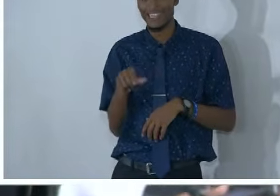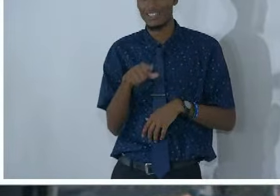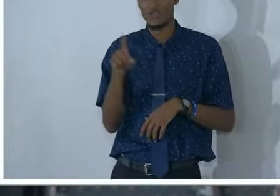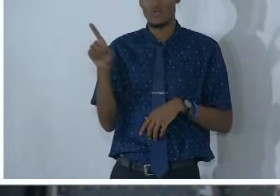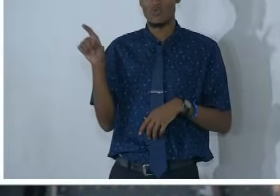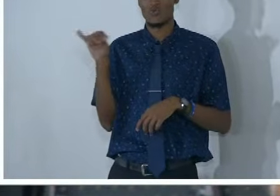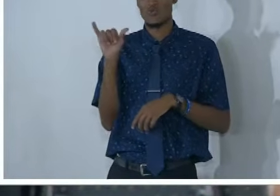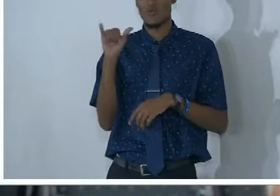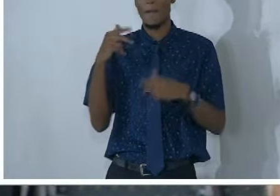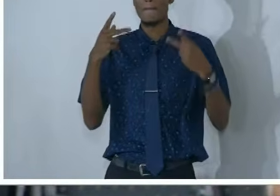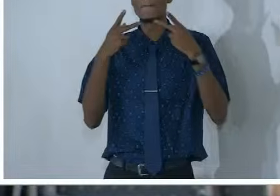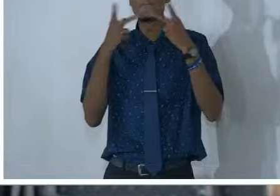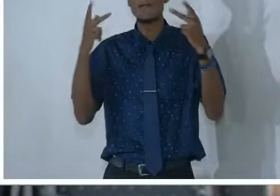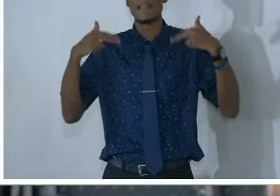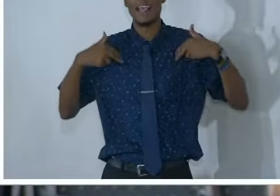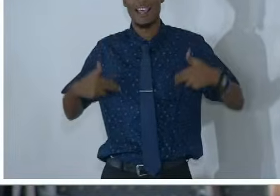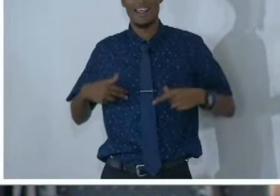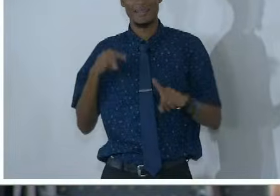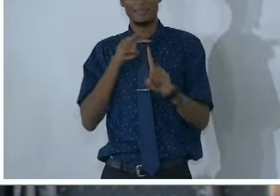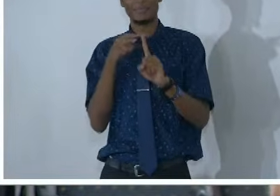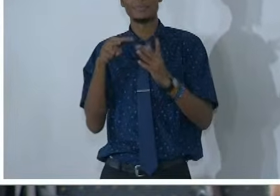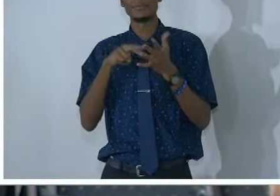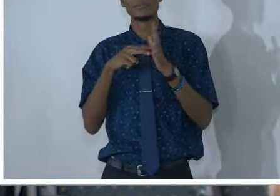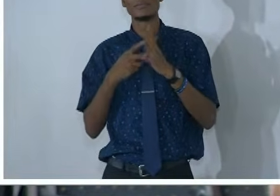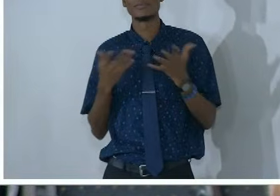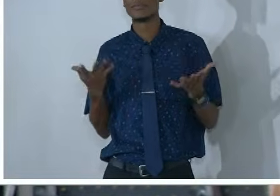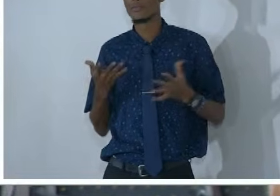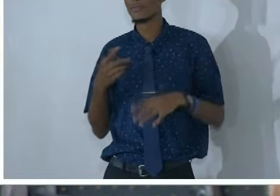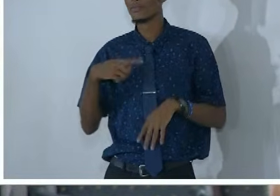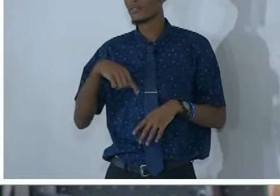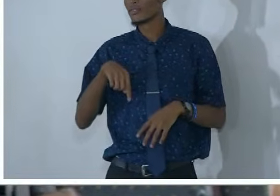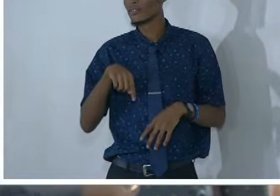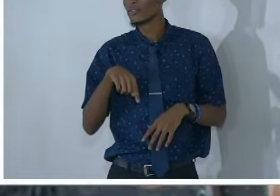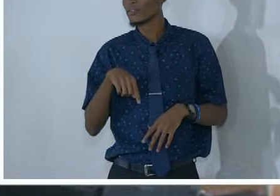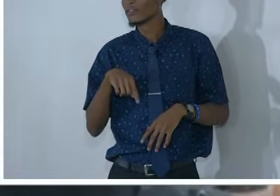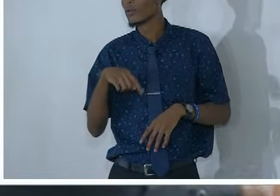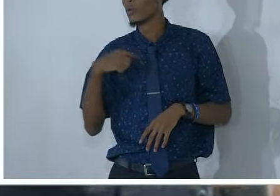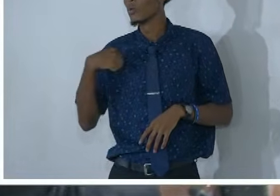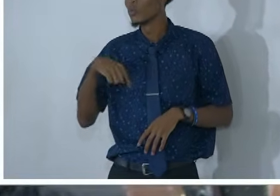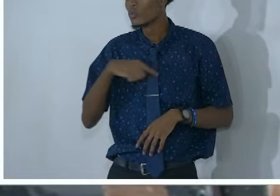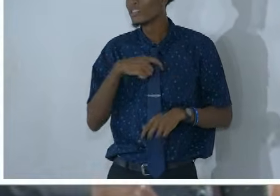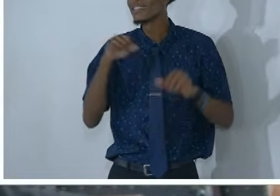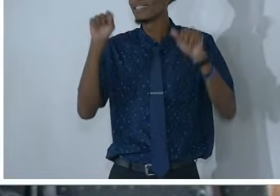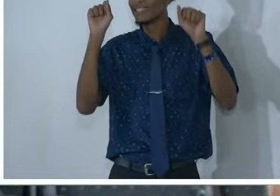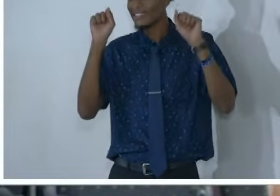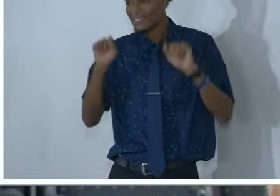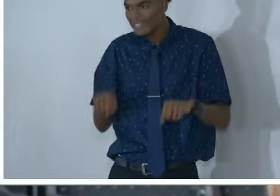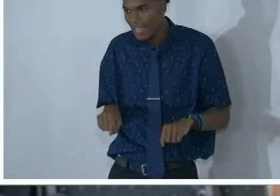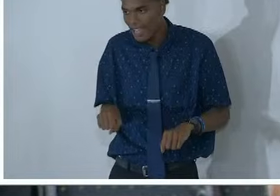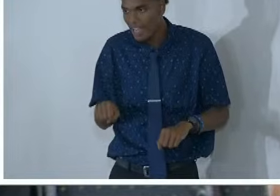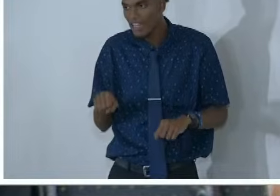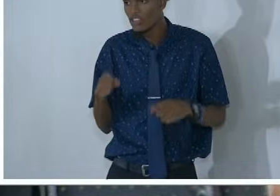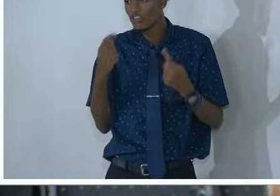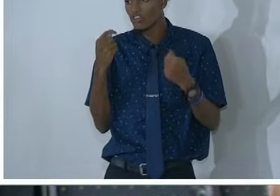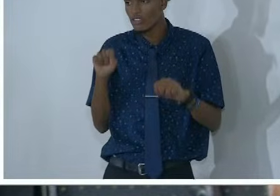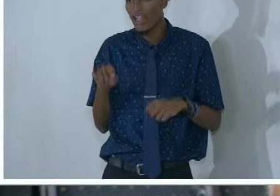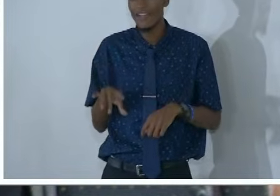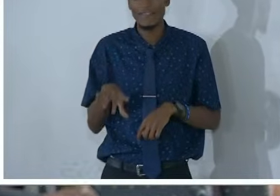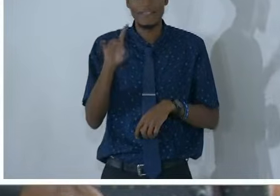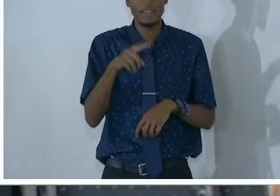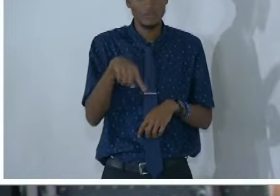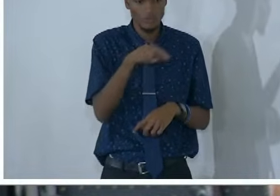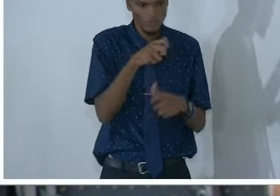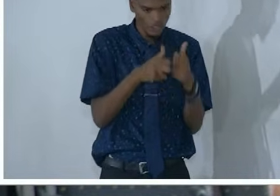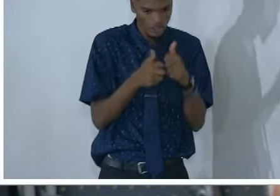health standpoint, what it means, Mr. Speaker, is that we can in fact attempt to address those issues at the community